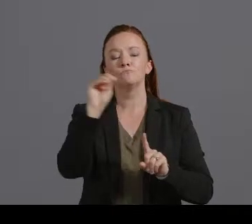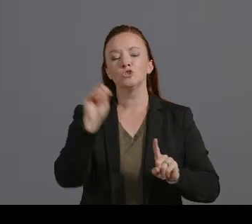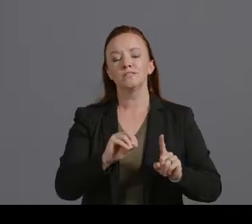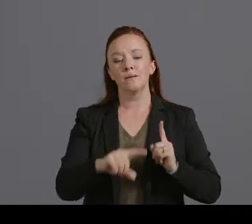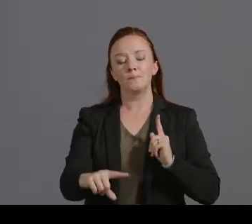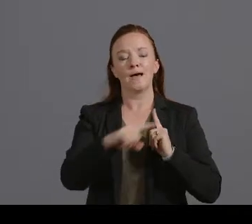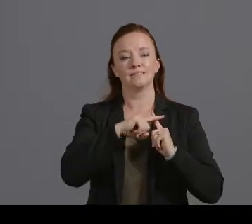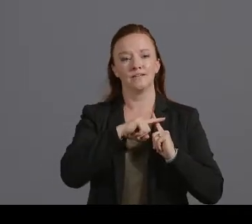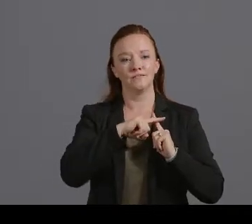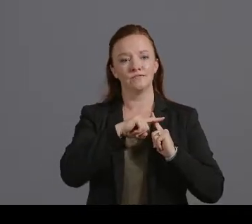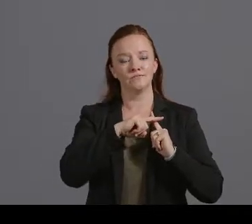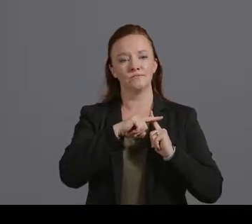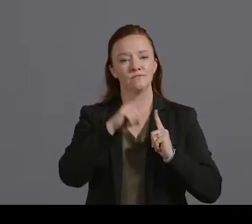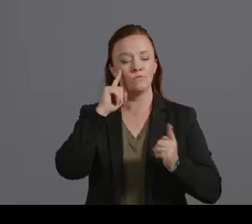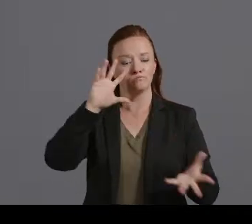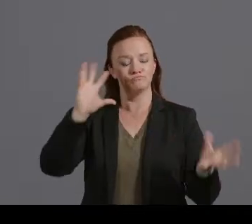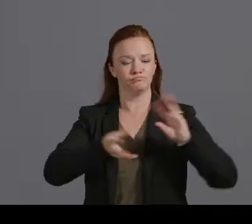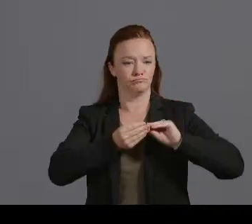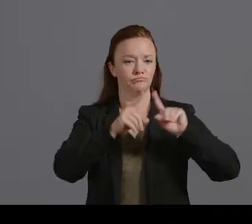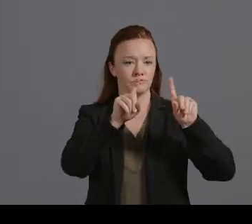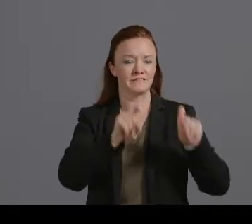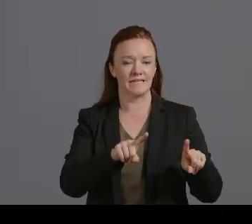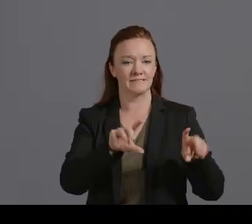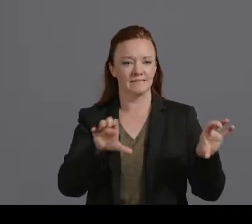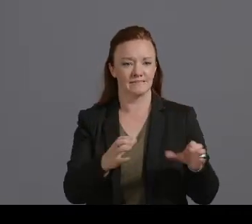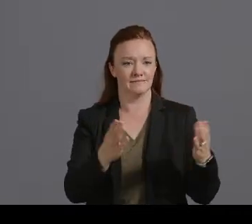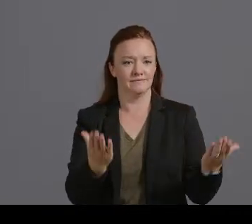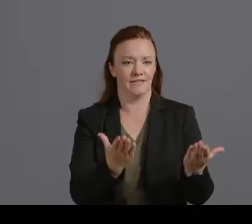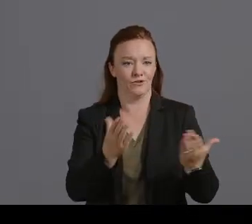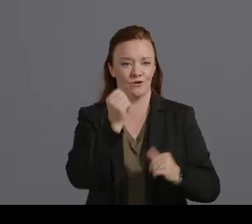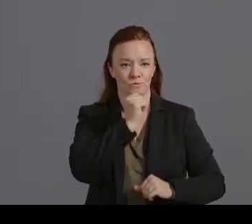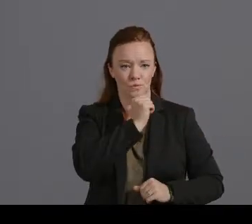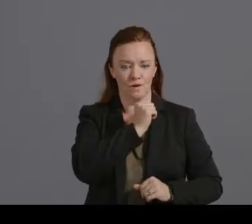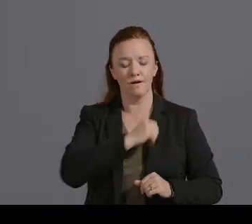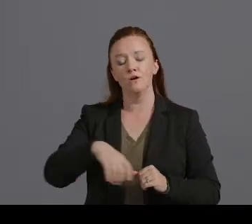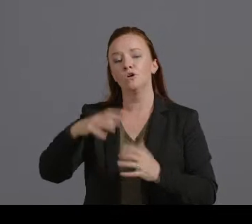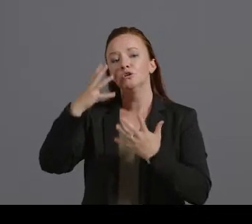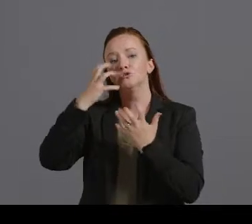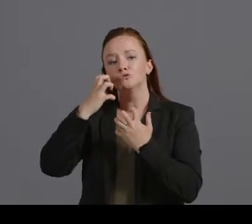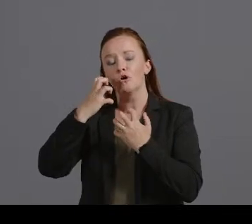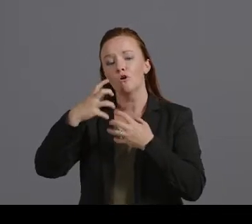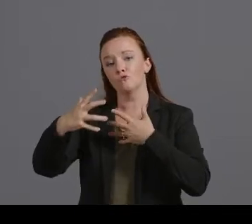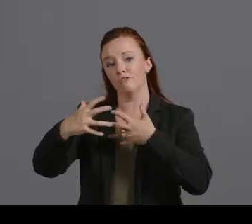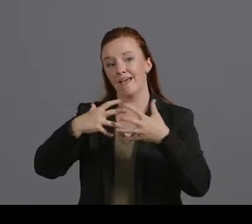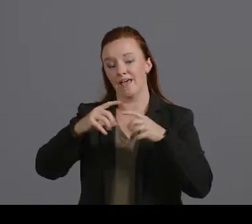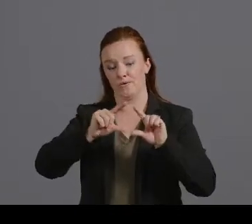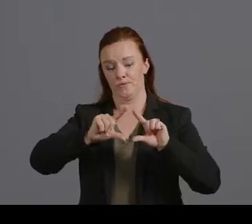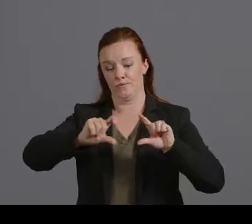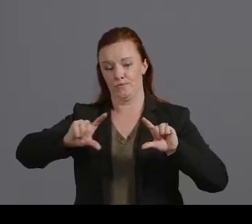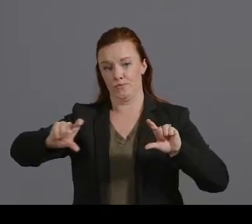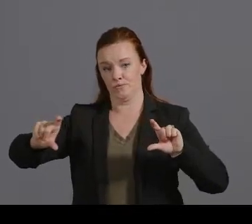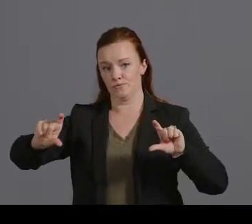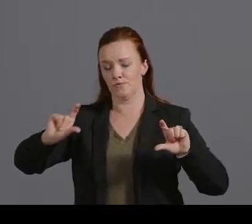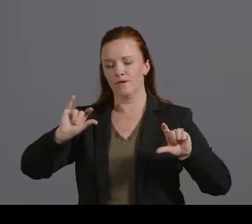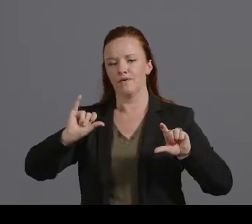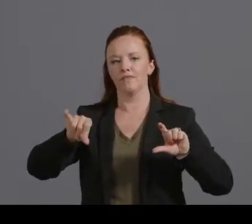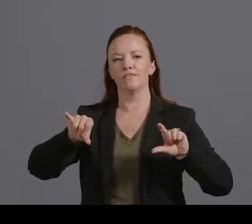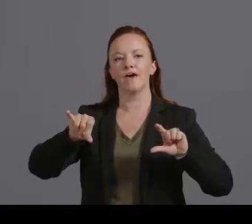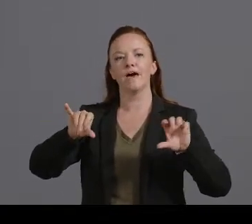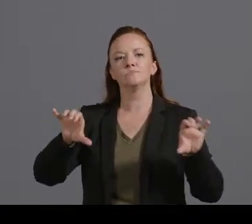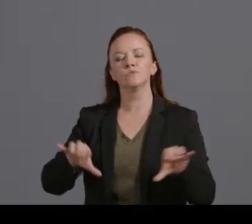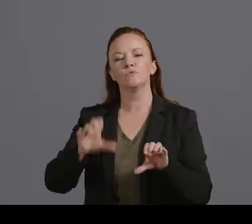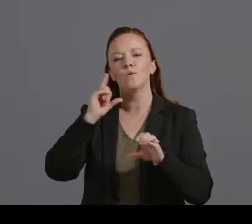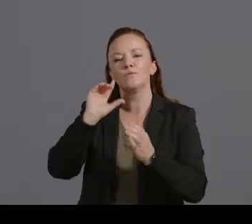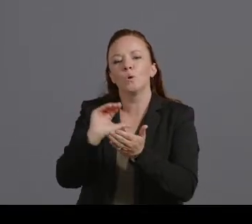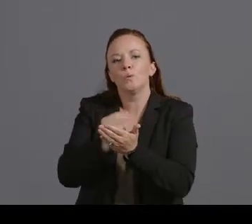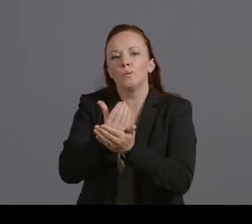in Arizona. The dark gray bars are those that are tests that have been performed in unique Arizonans. We've had